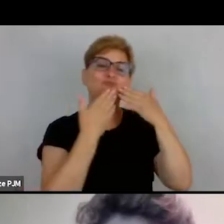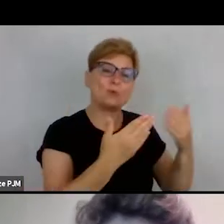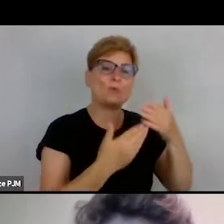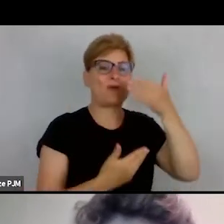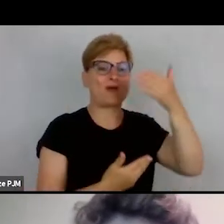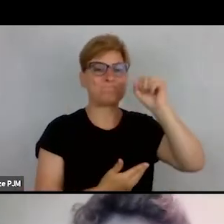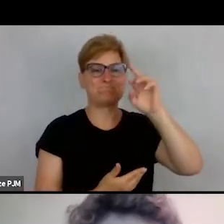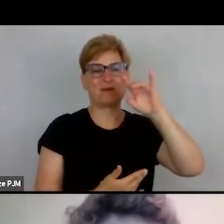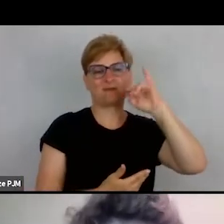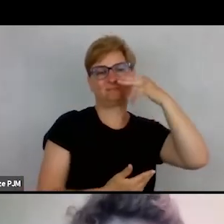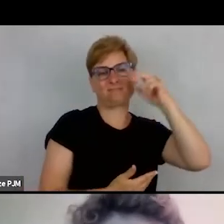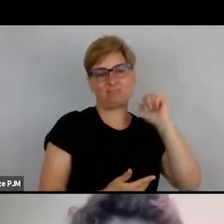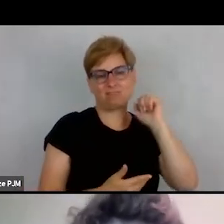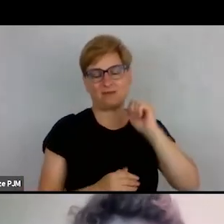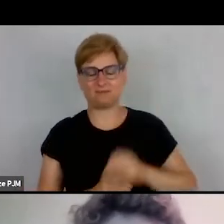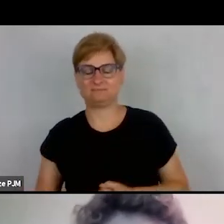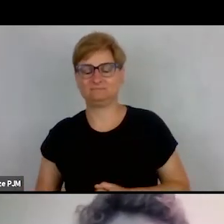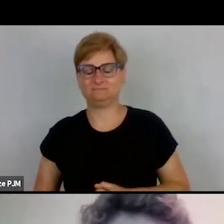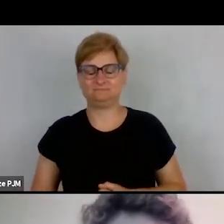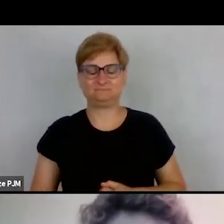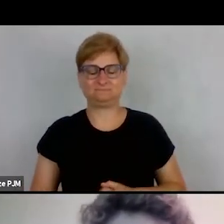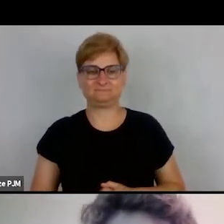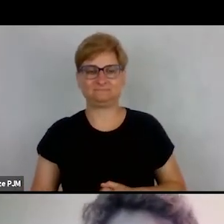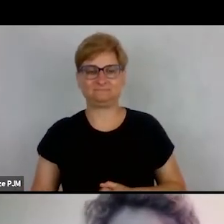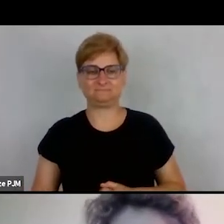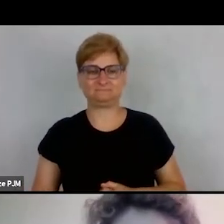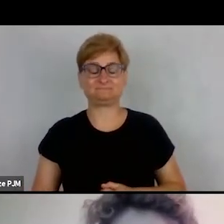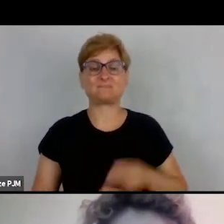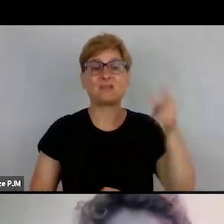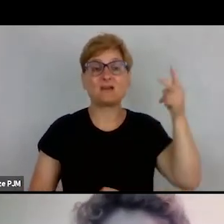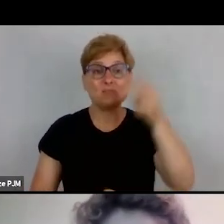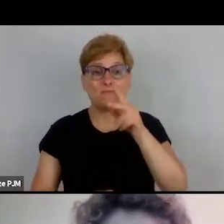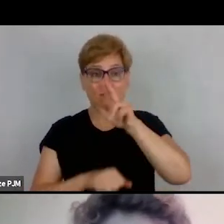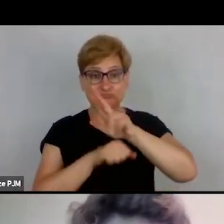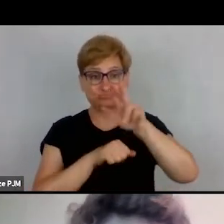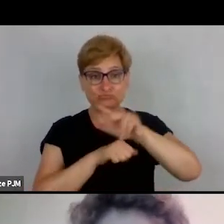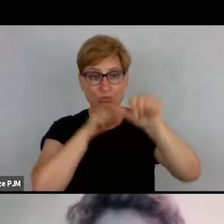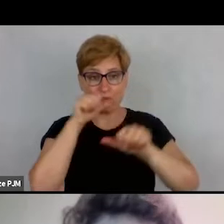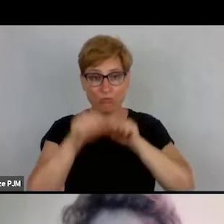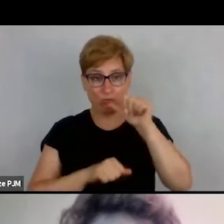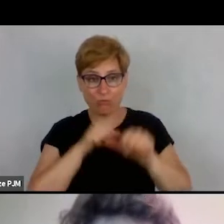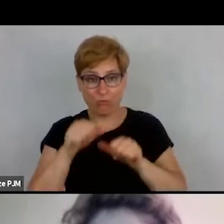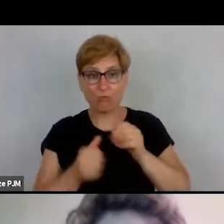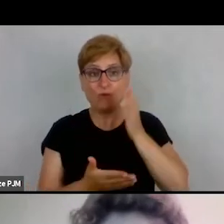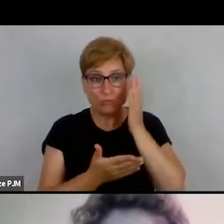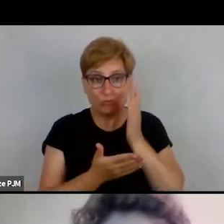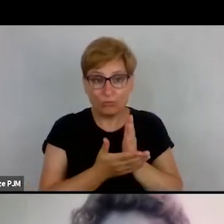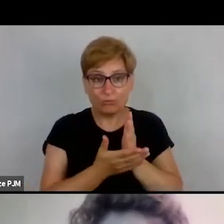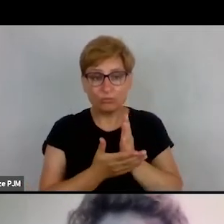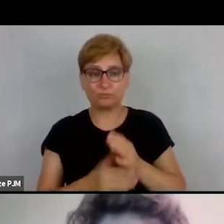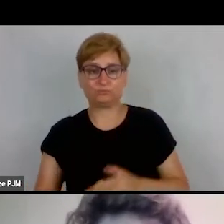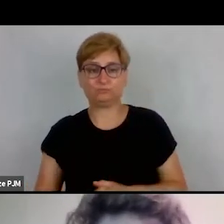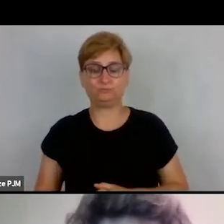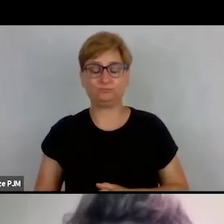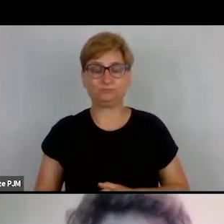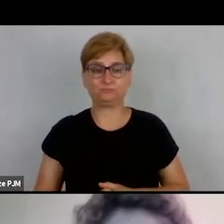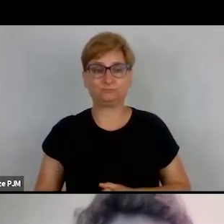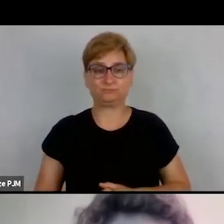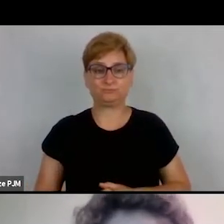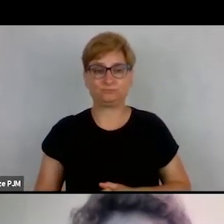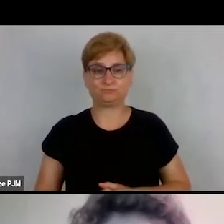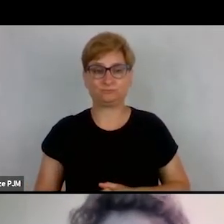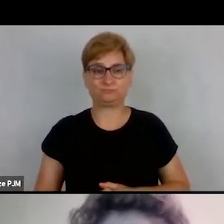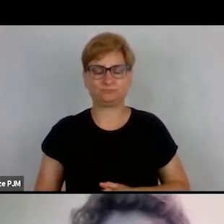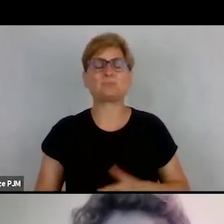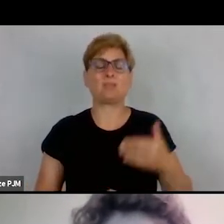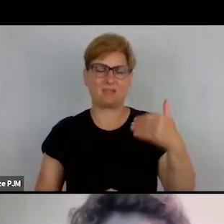Fellow in 2013. And so, you know, really great to connect with other Ashoka Fellows